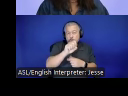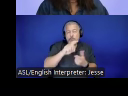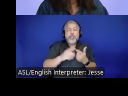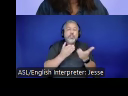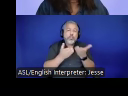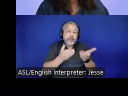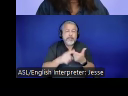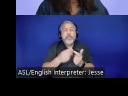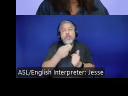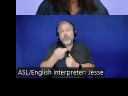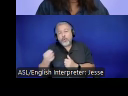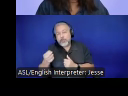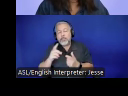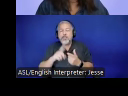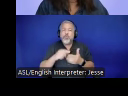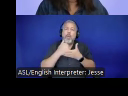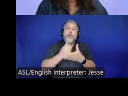employment barriers.